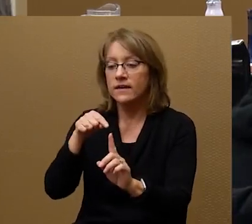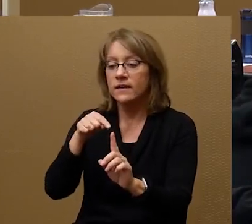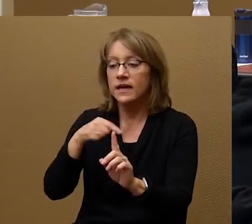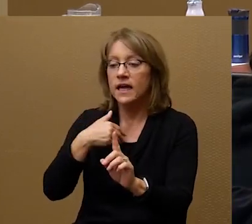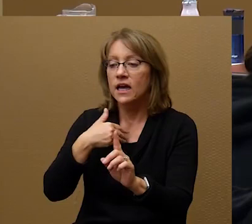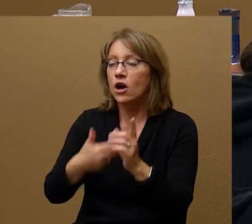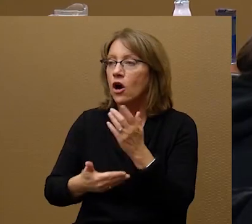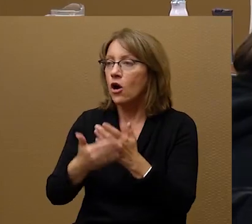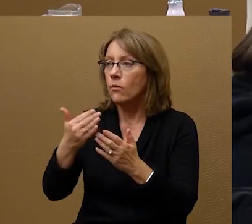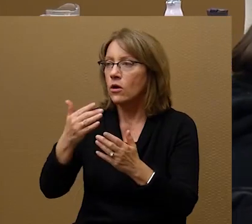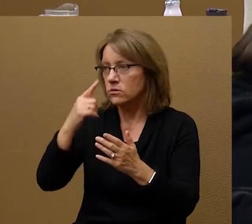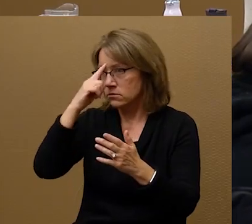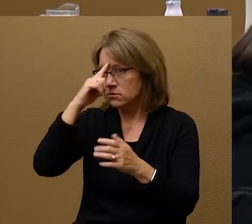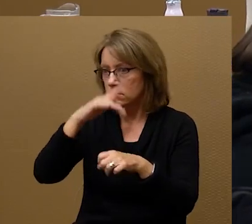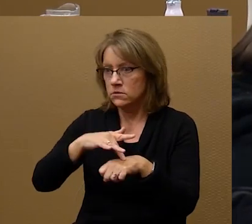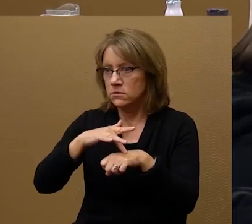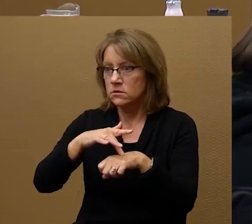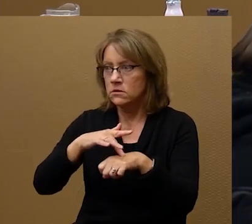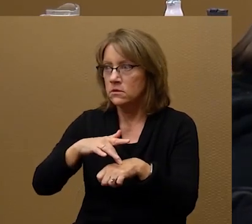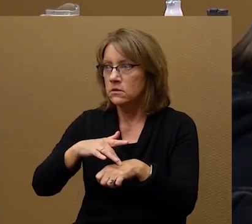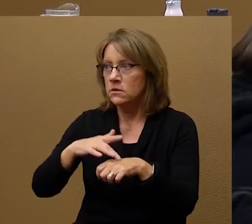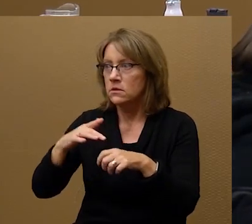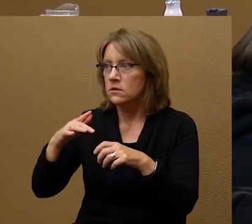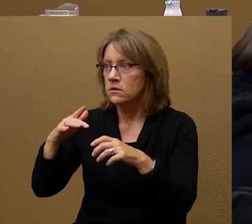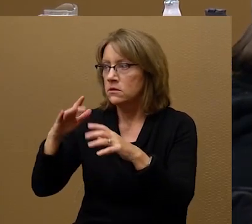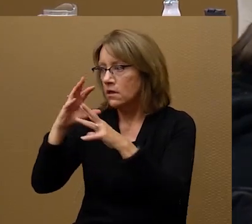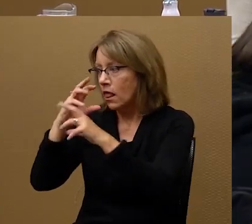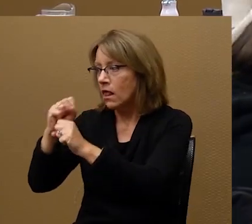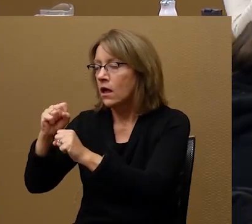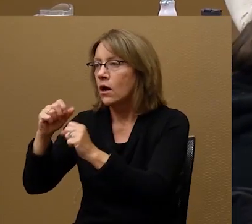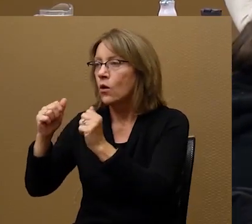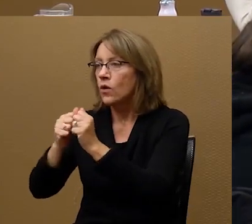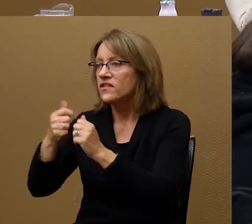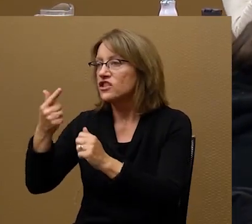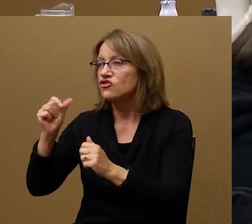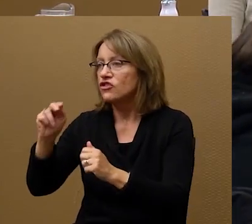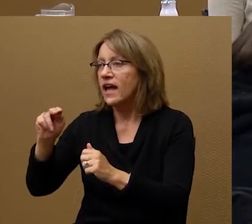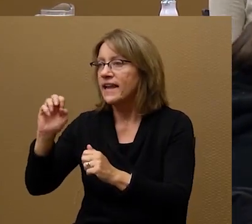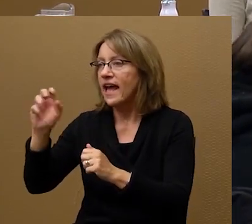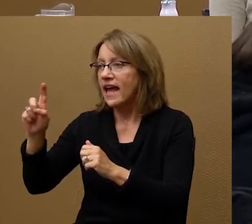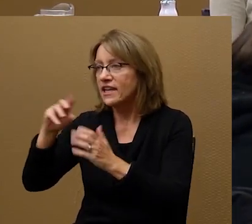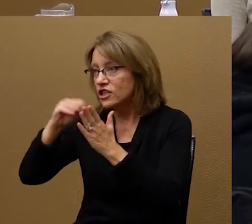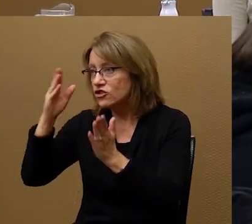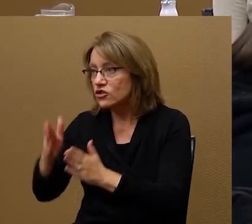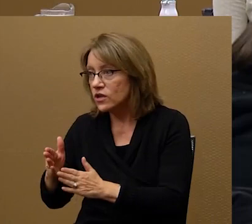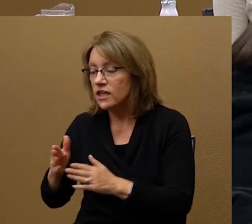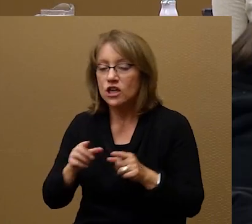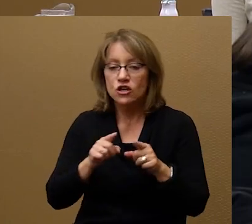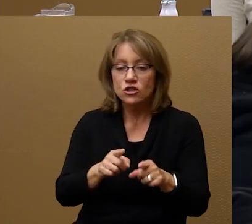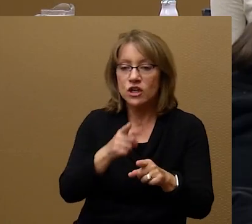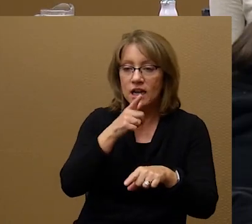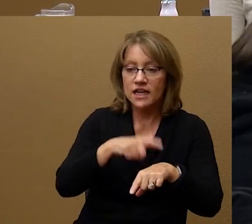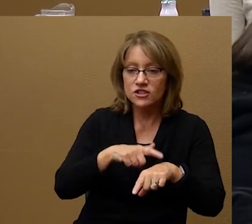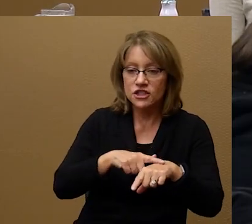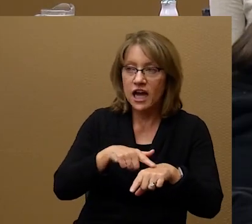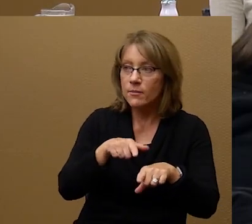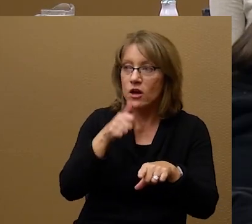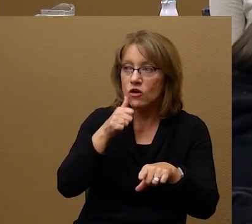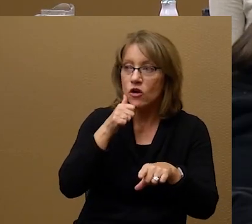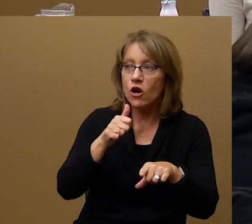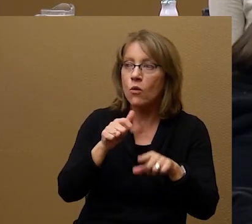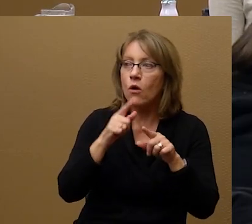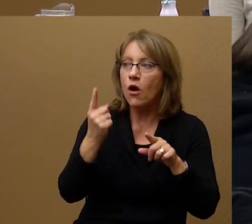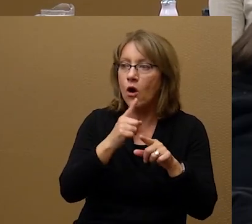like a fixation with a gen ed student. And during lunchtime, she will consistently run up